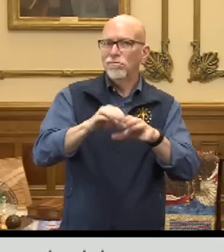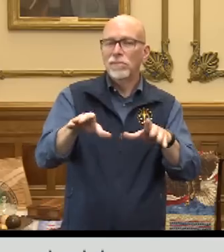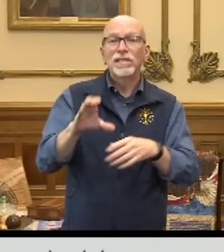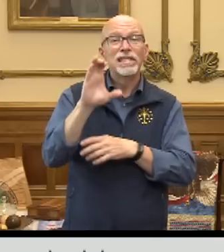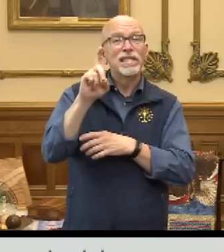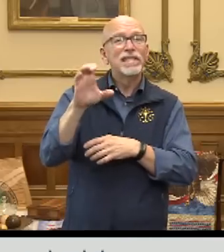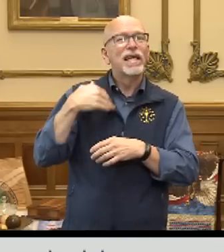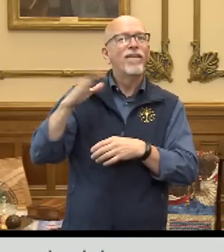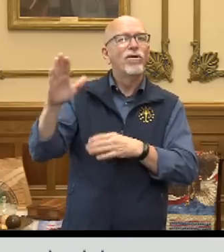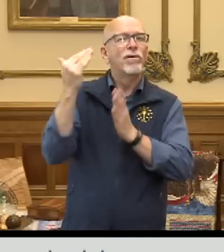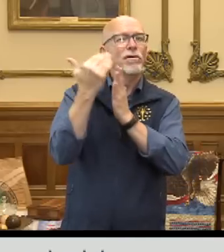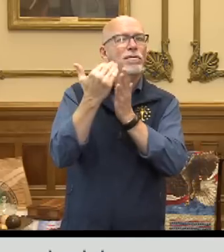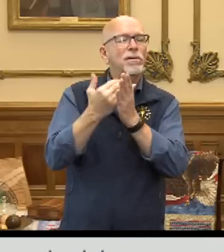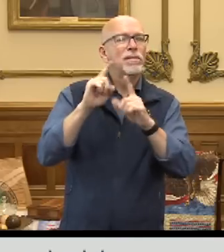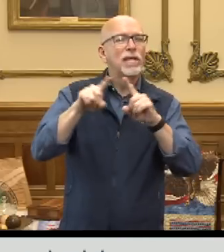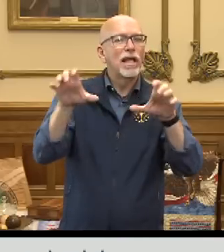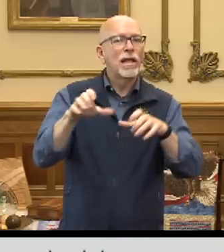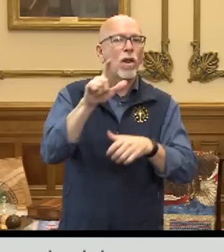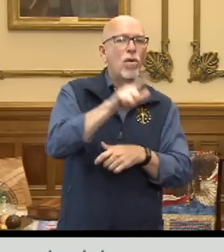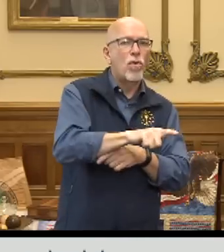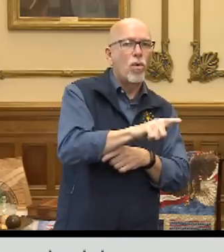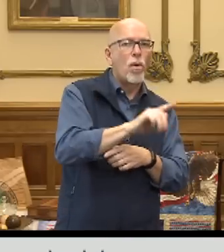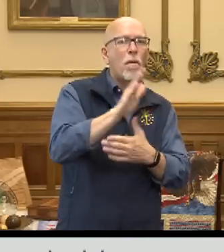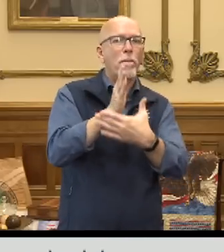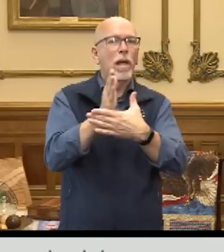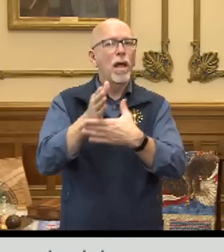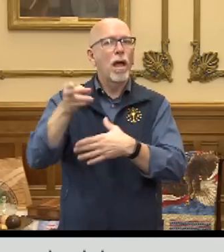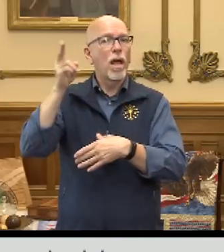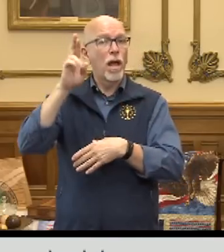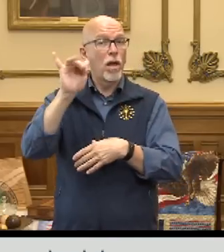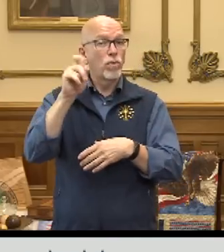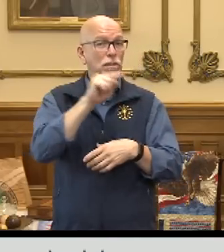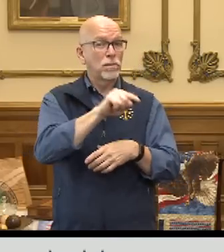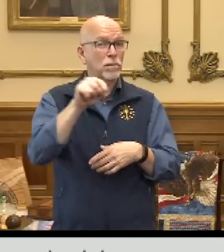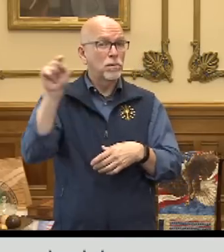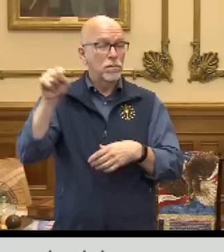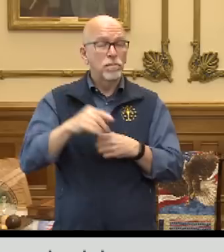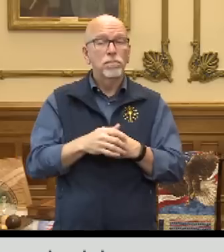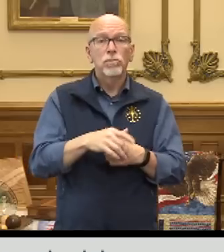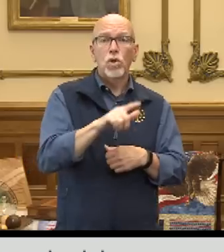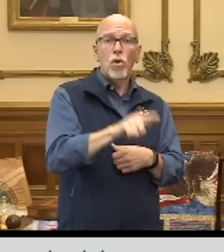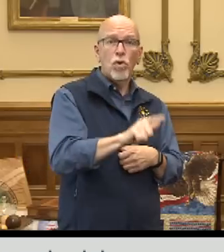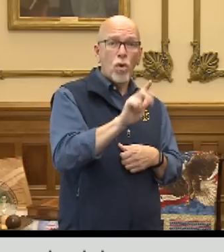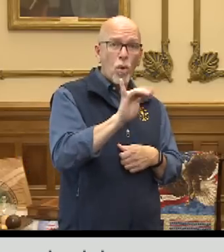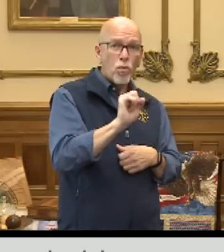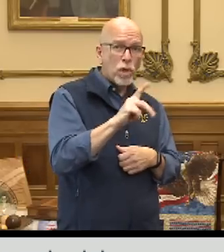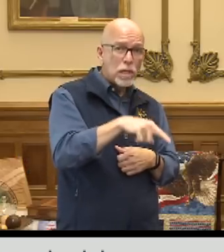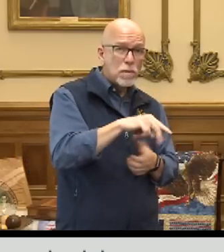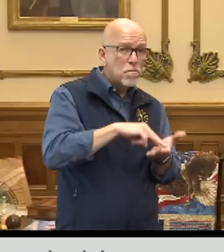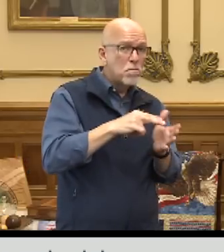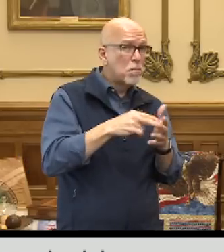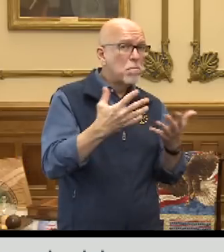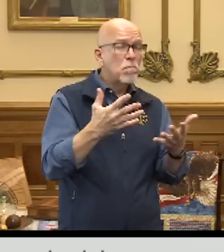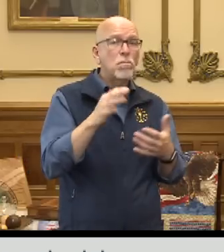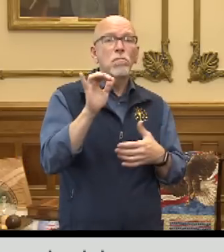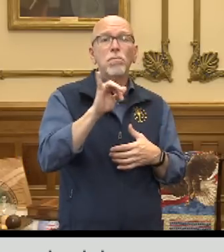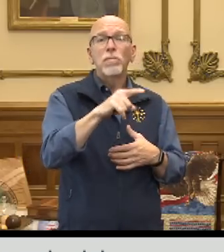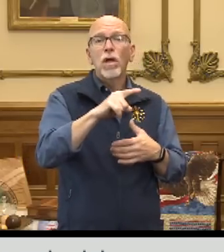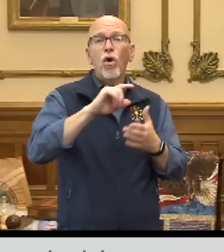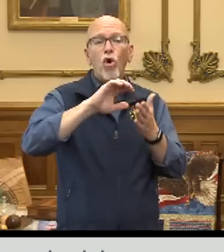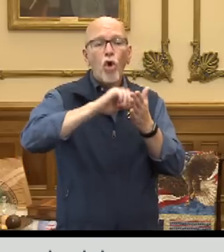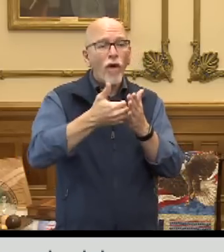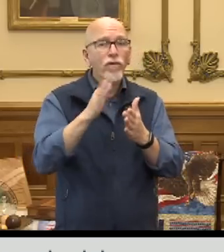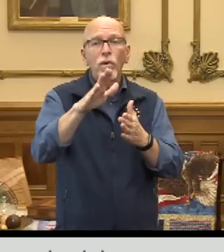of Halloween activities into lower risk, moderate risk, and high risk activities. Lower risk activities include things like carving or